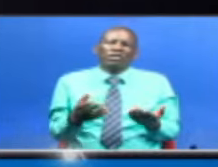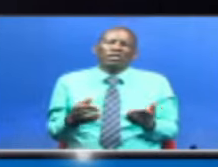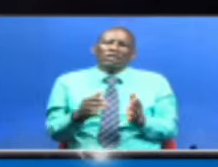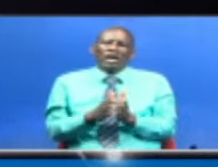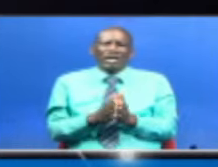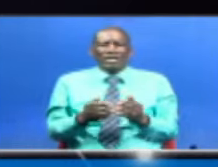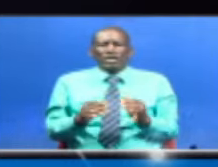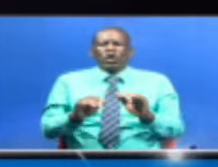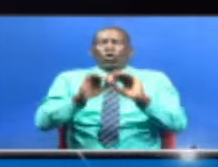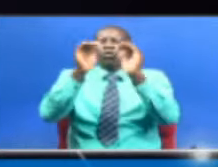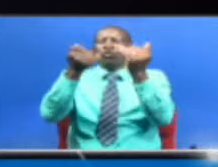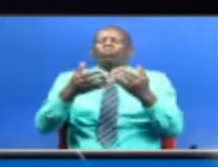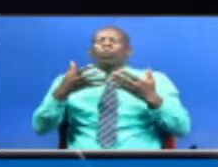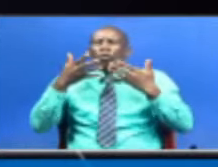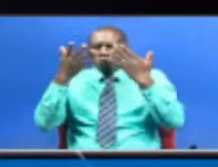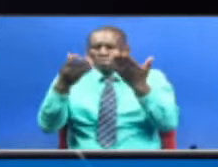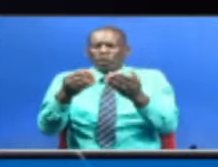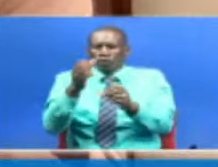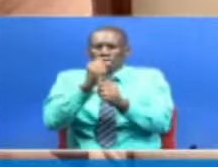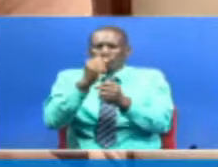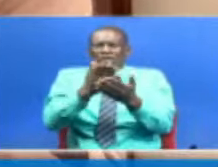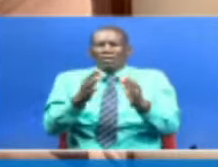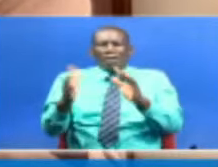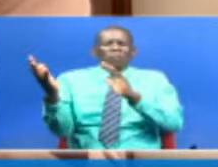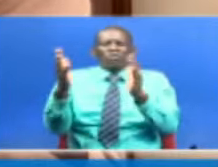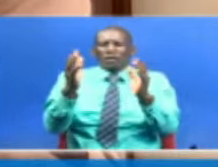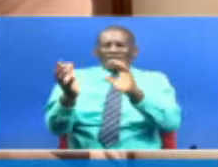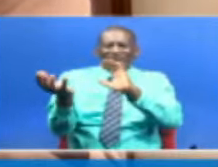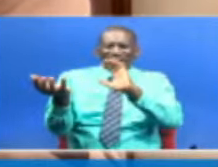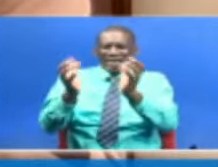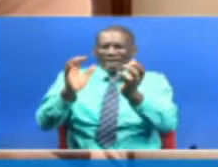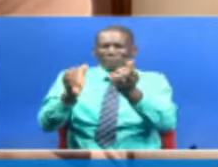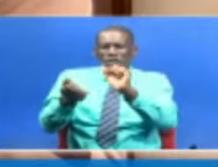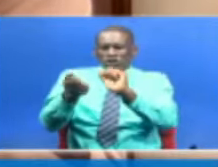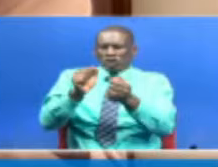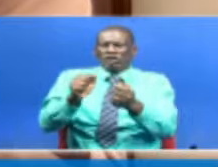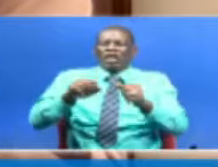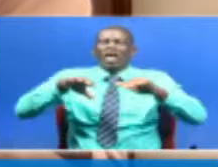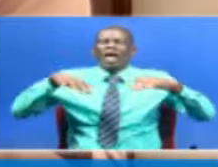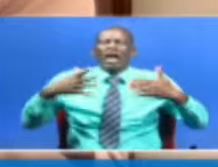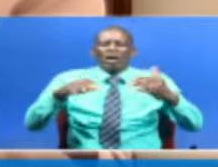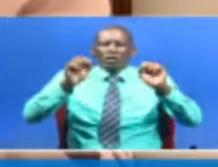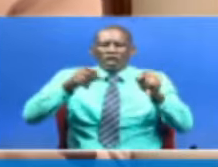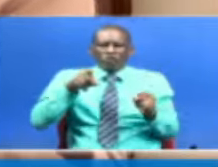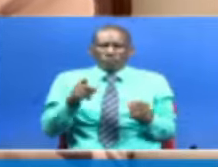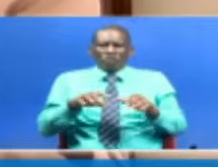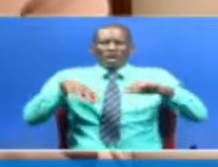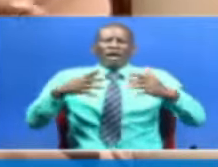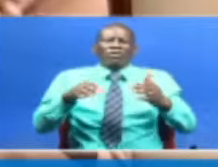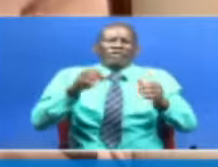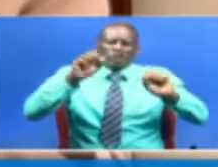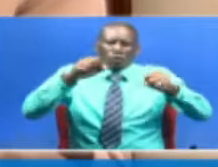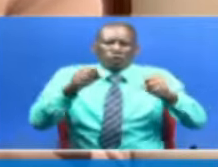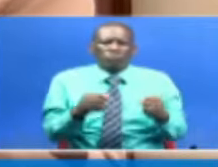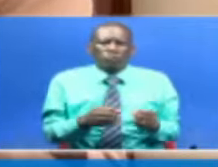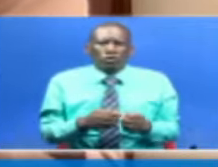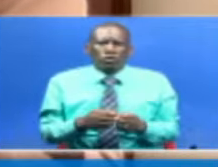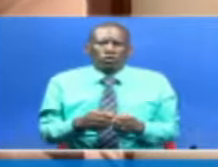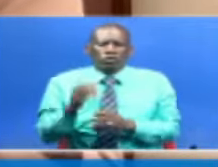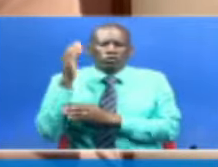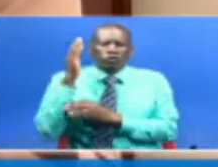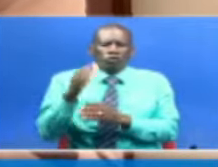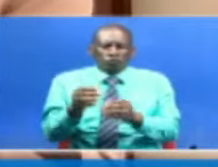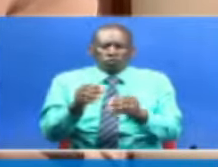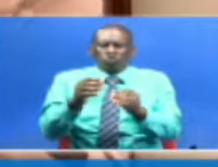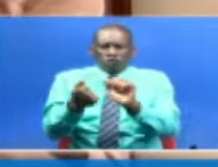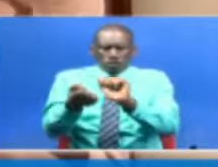warming, we need to do something about climate change. How do you how is it possible to redirect this funding that